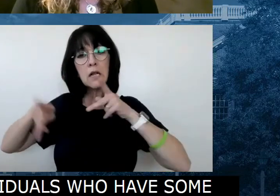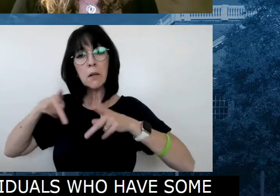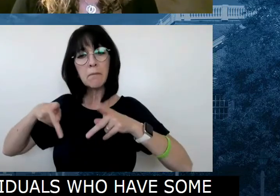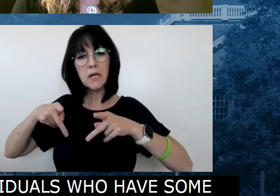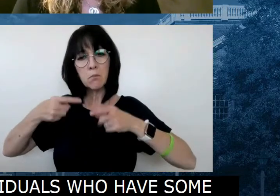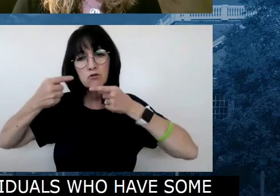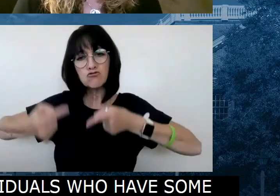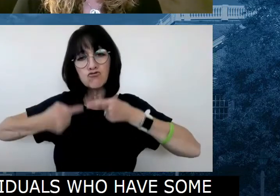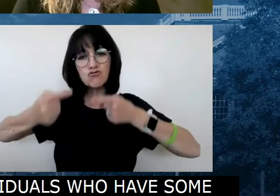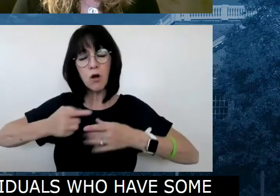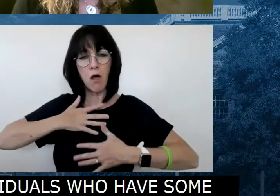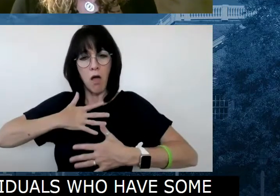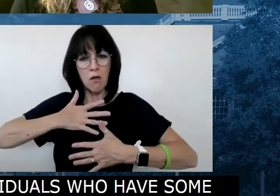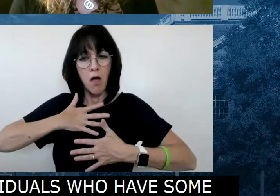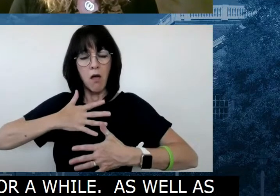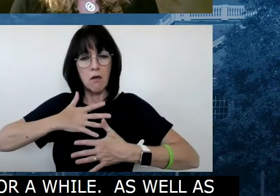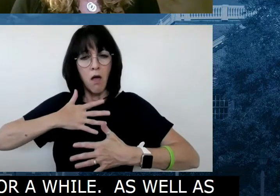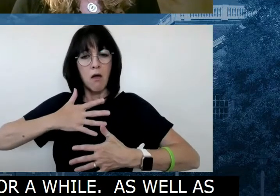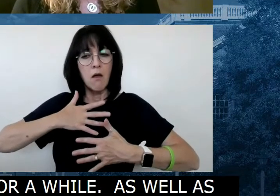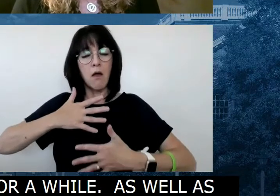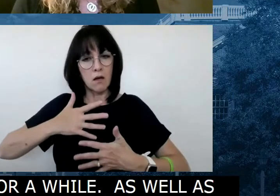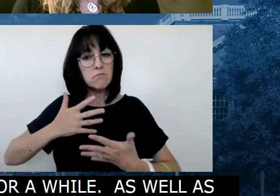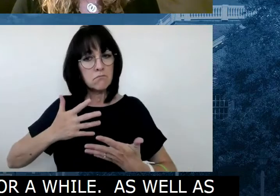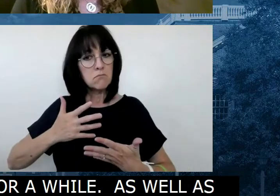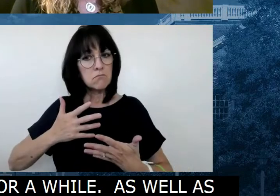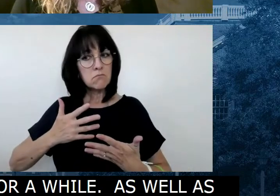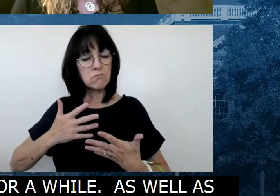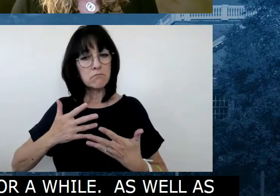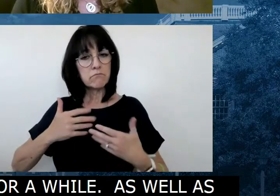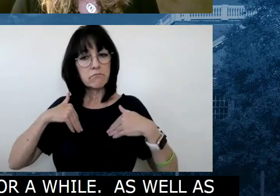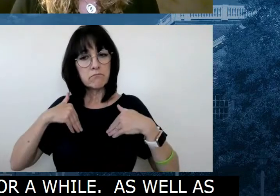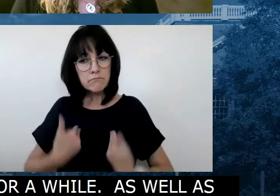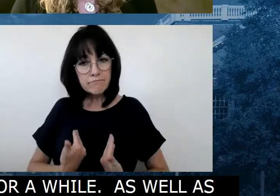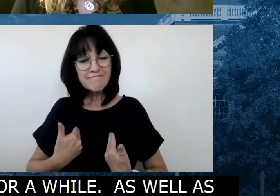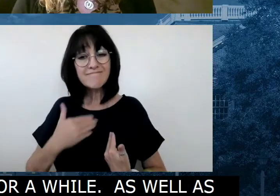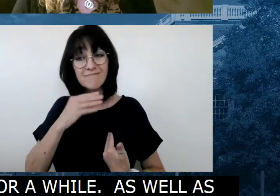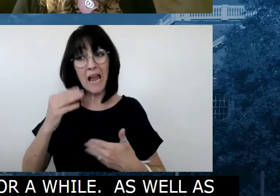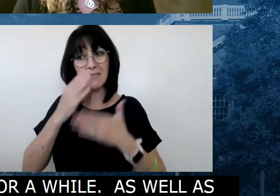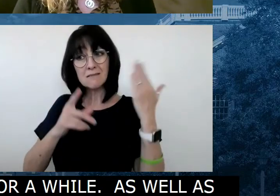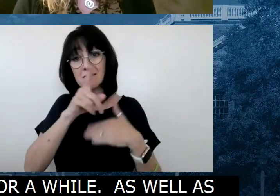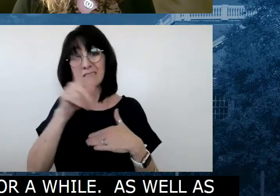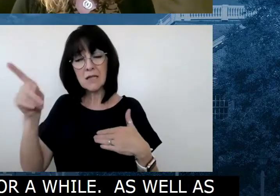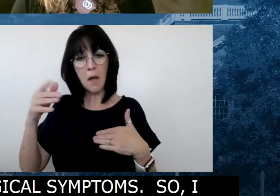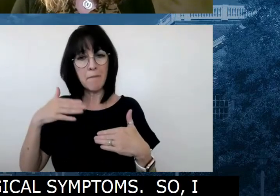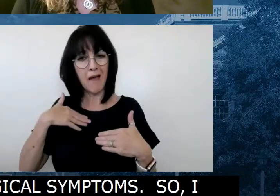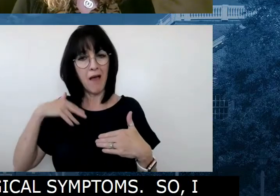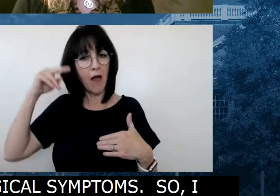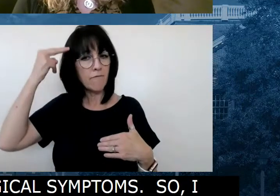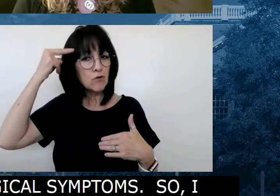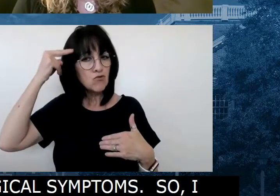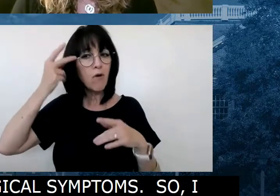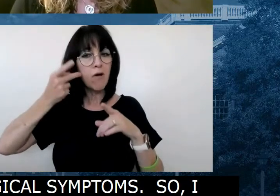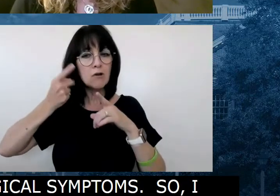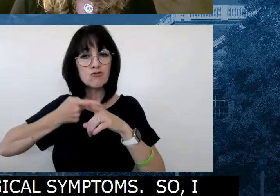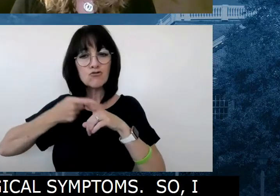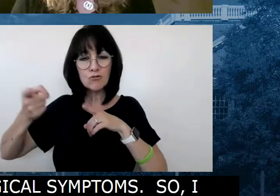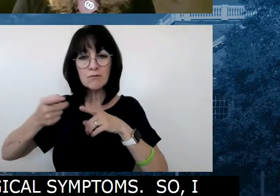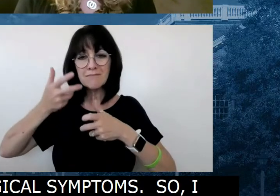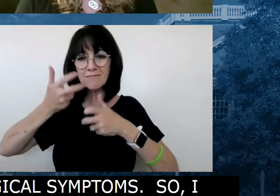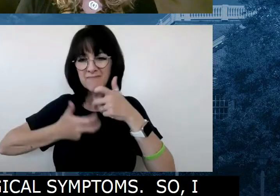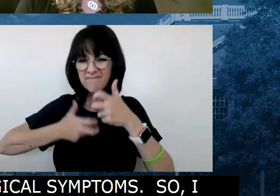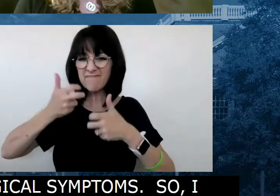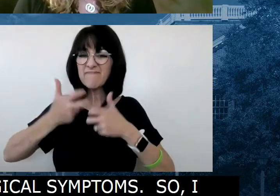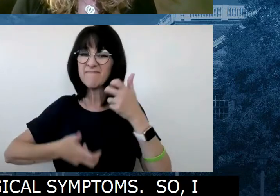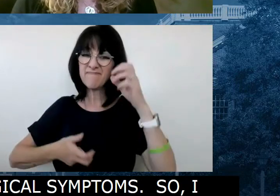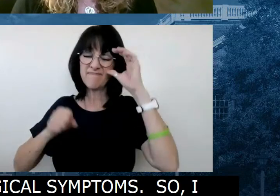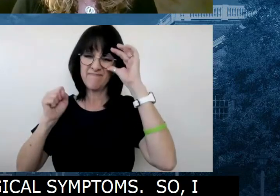neurological symptoms. So, I think we have a lot to learn from studies, and